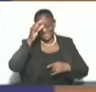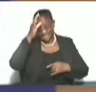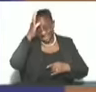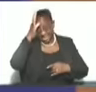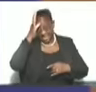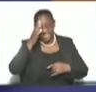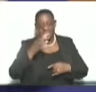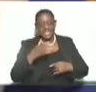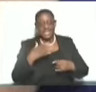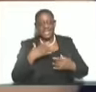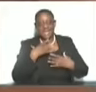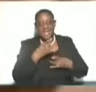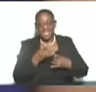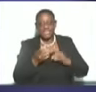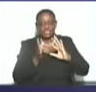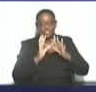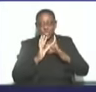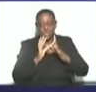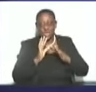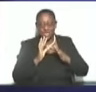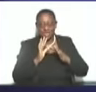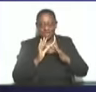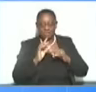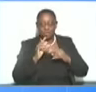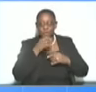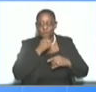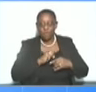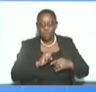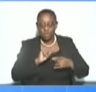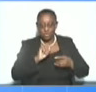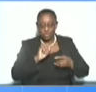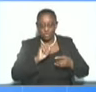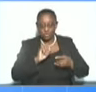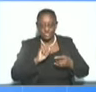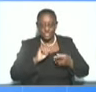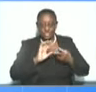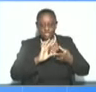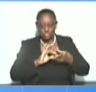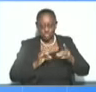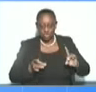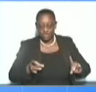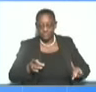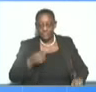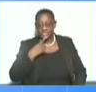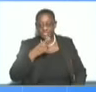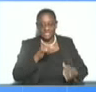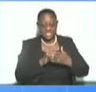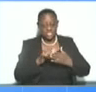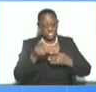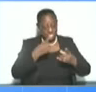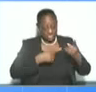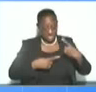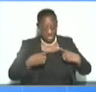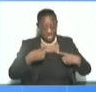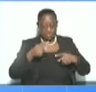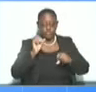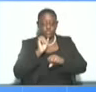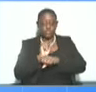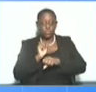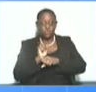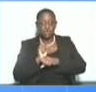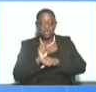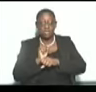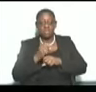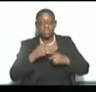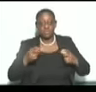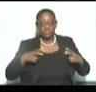As the baby of the group, Adia cherishes every moment she spent with her father. She had just returned to work from vacation on the day she